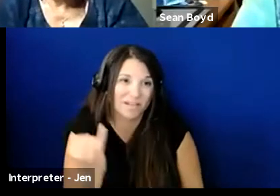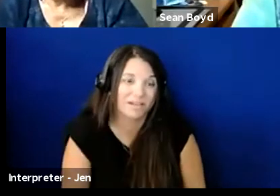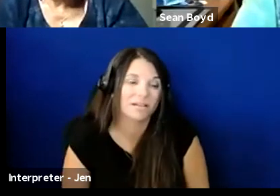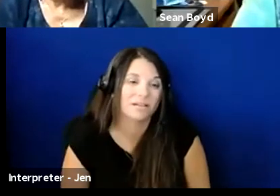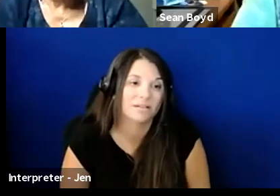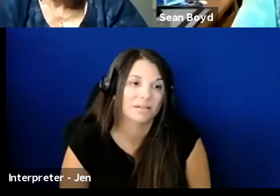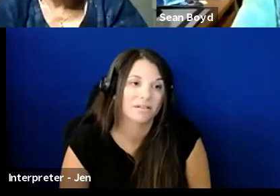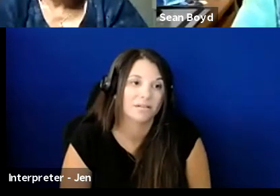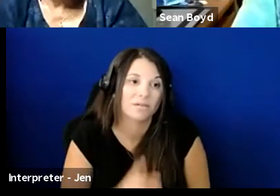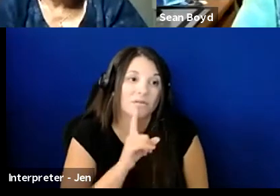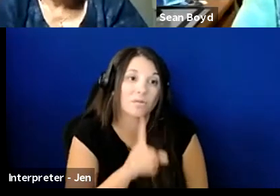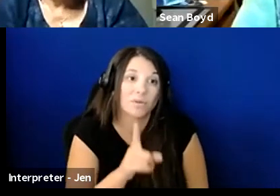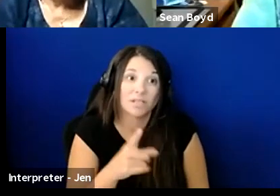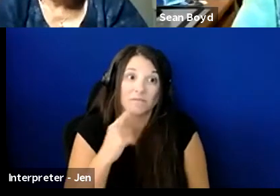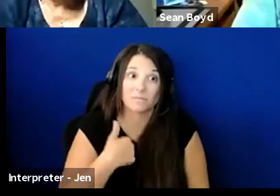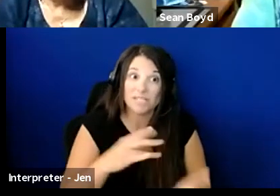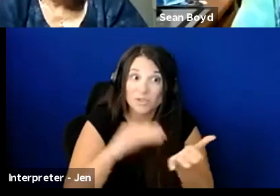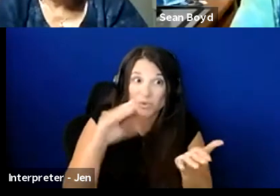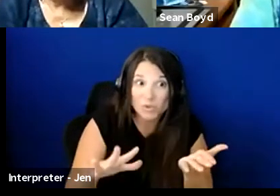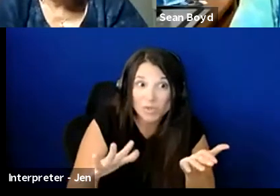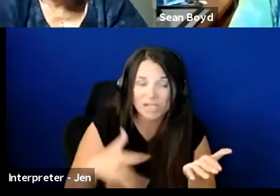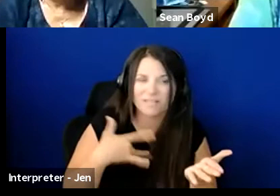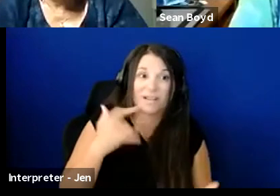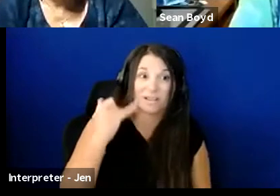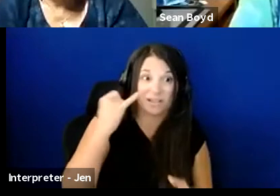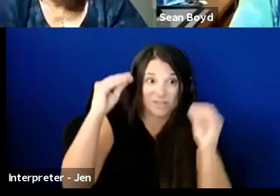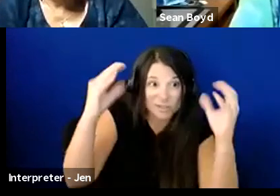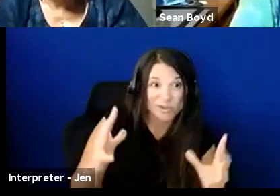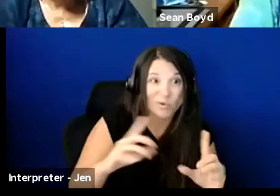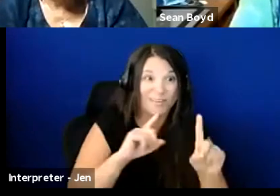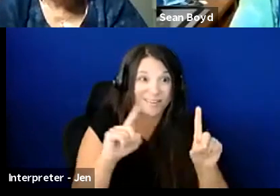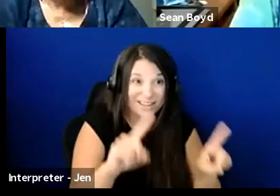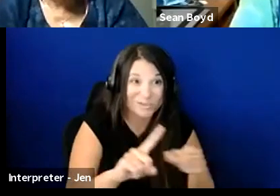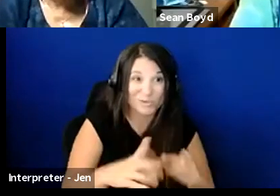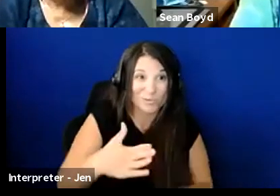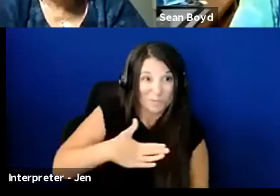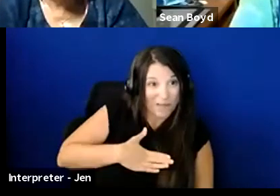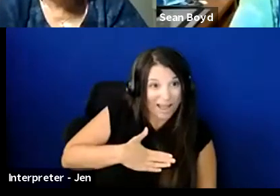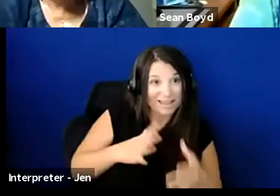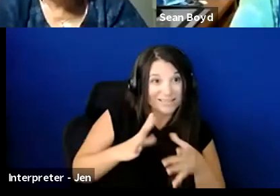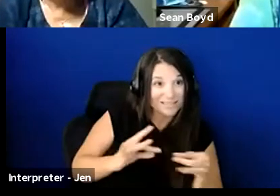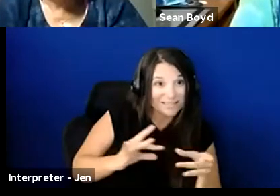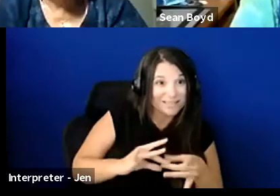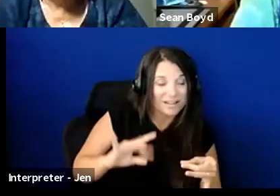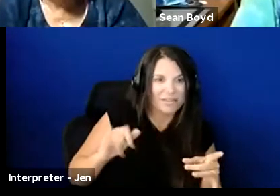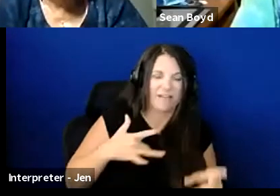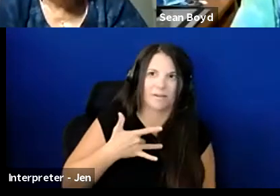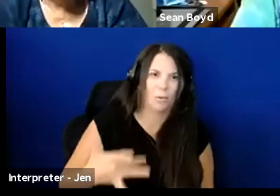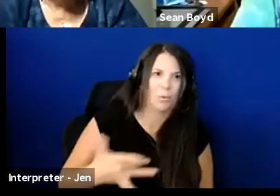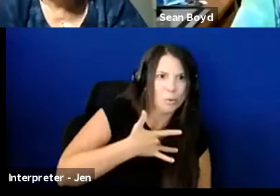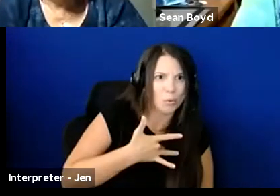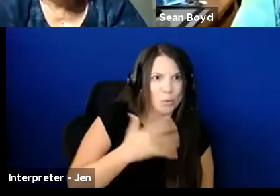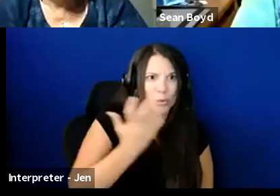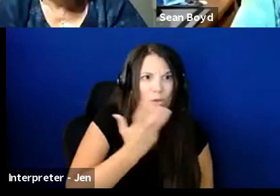student, it meant a huge amount to me if an instructor actually replied to my post. And that's what I do in my own